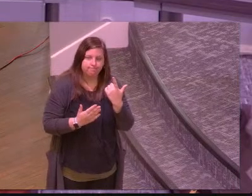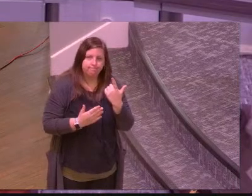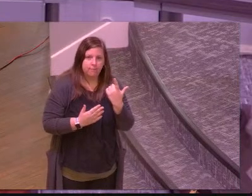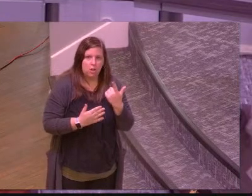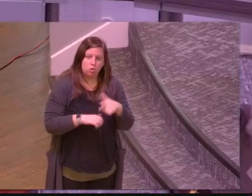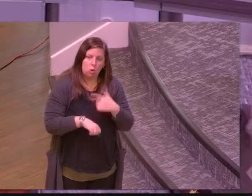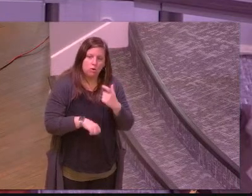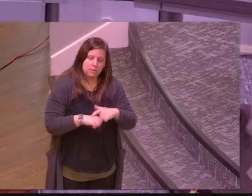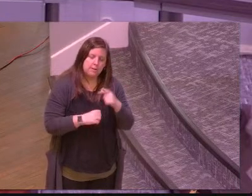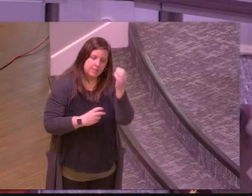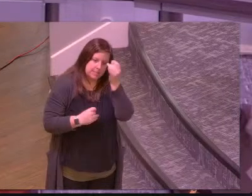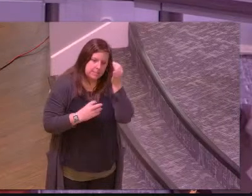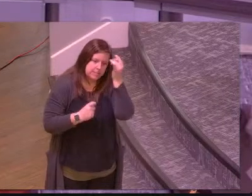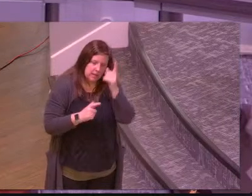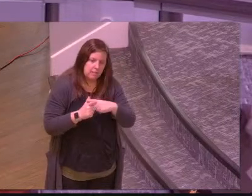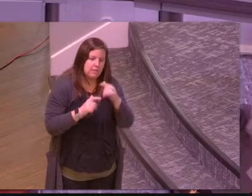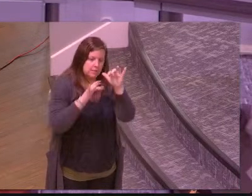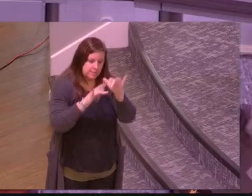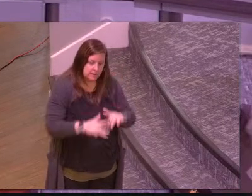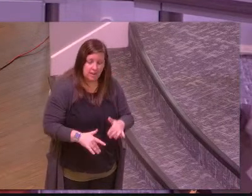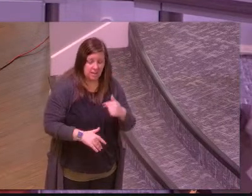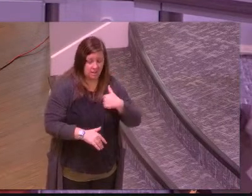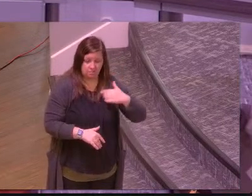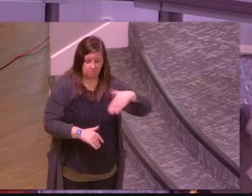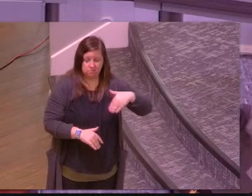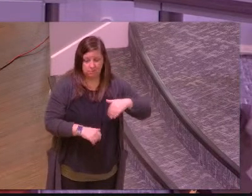but yeah.